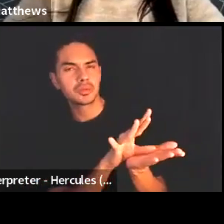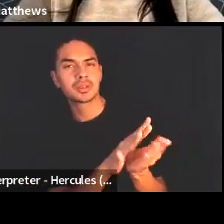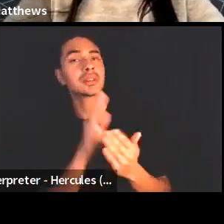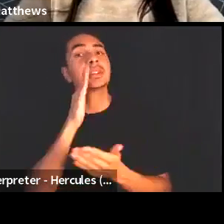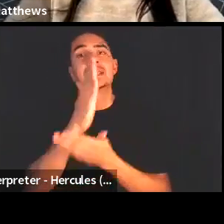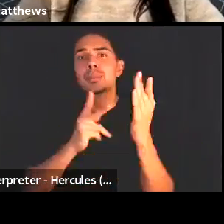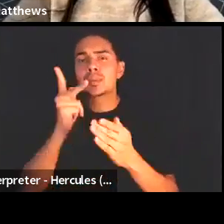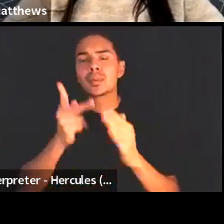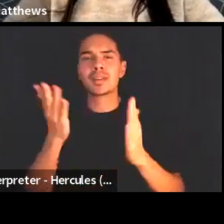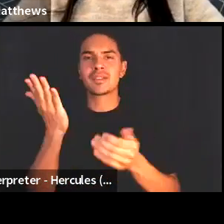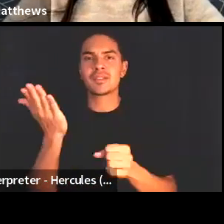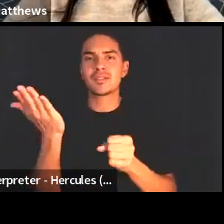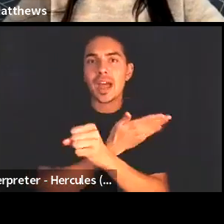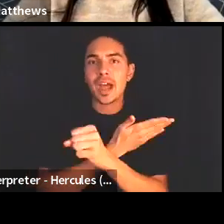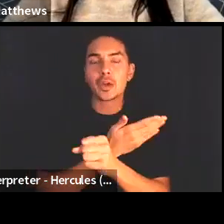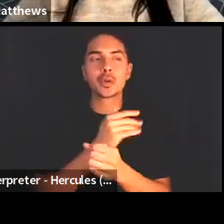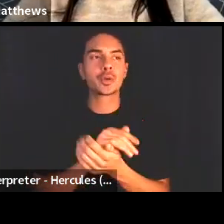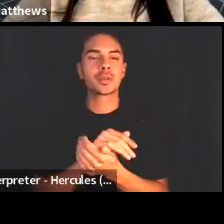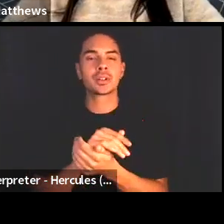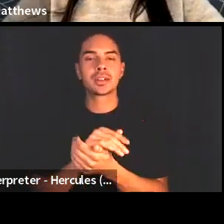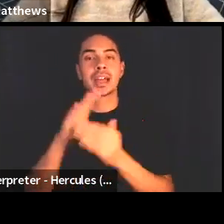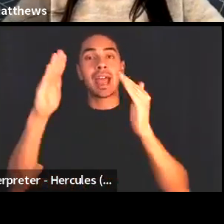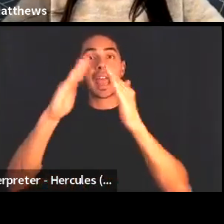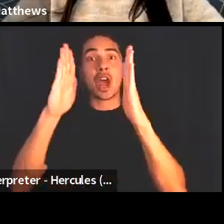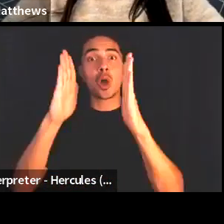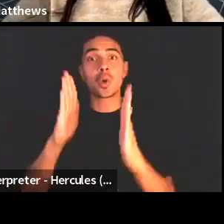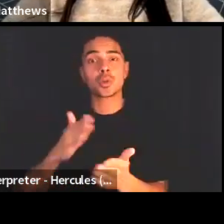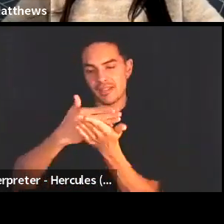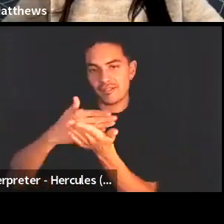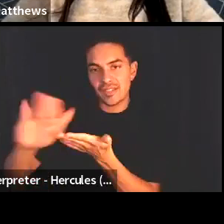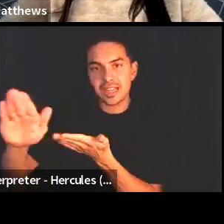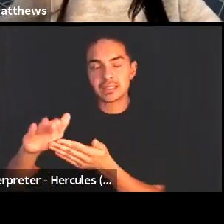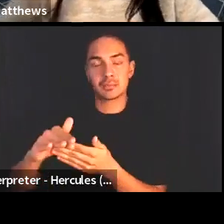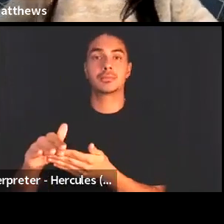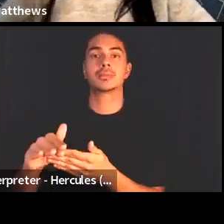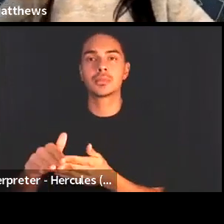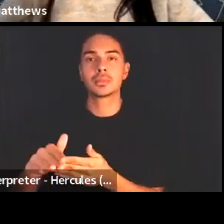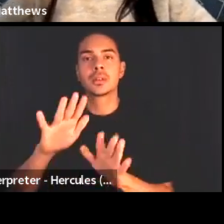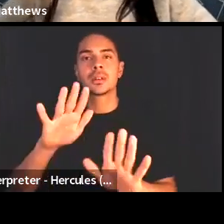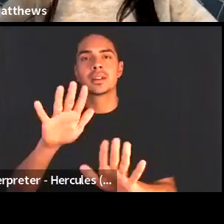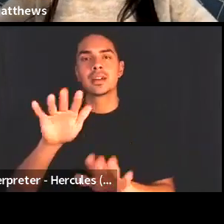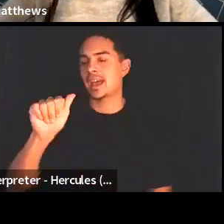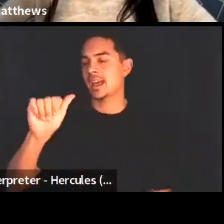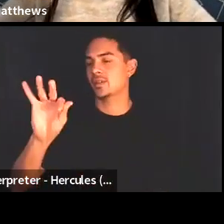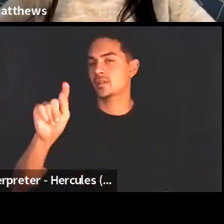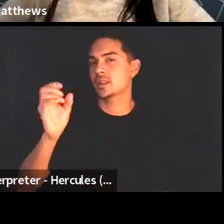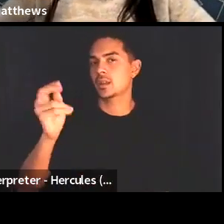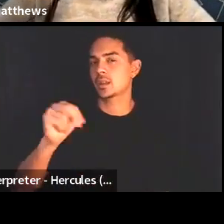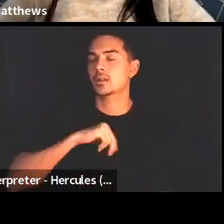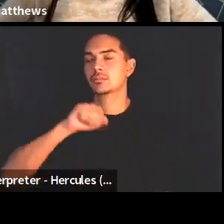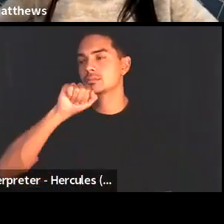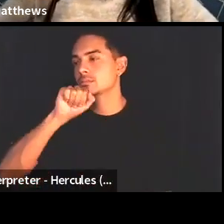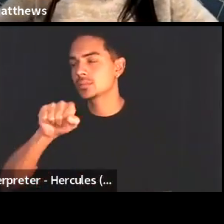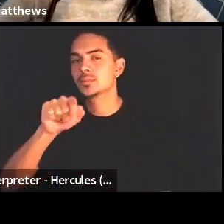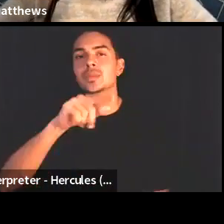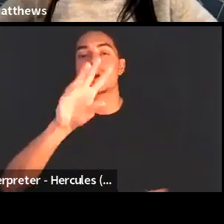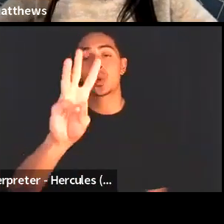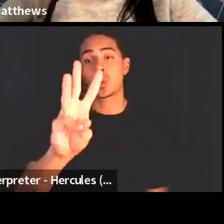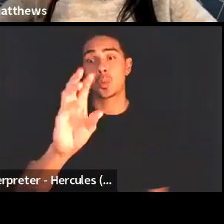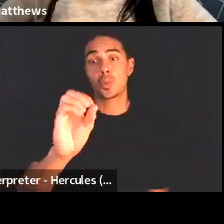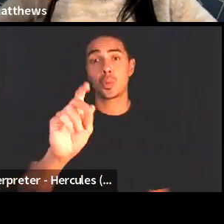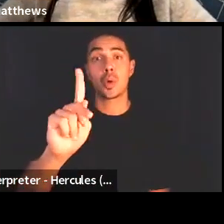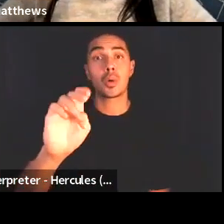house, all the things that come with cancel culture. So Afton, I love that you said that, because I think woke is broke and we need to fix